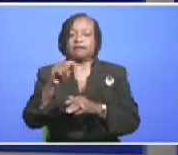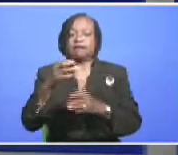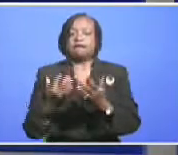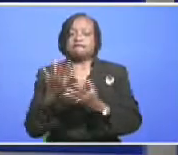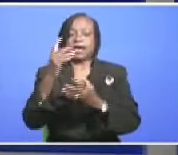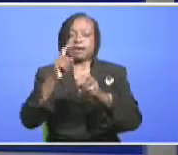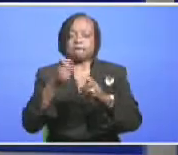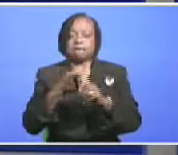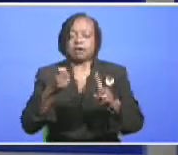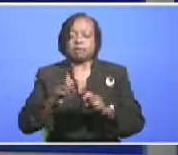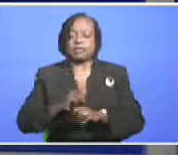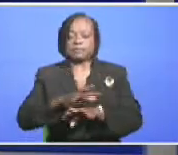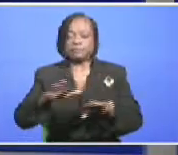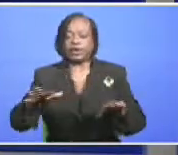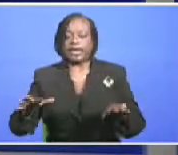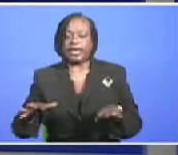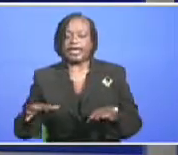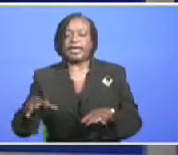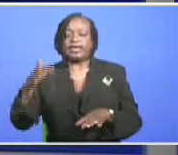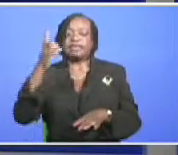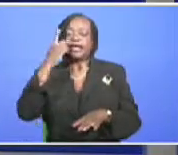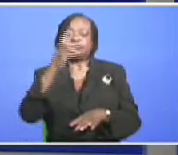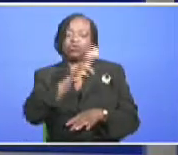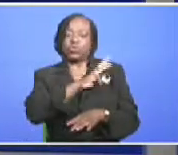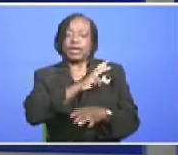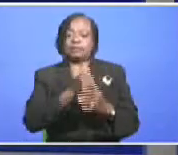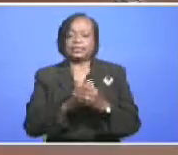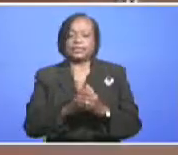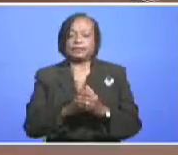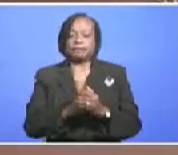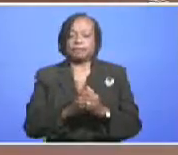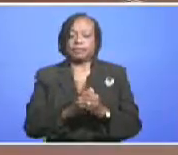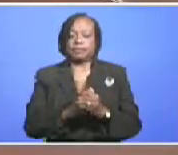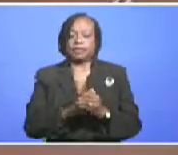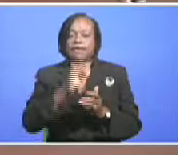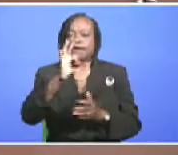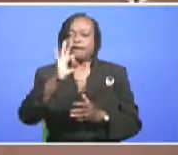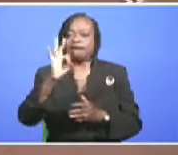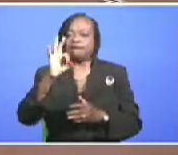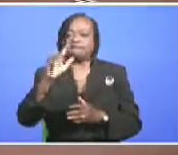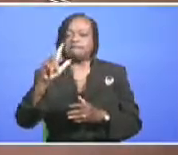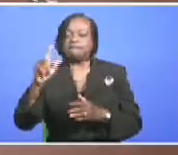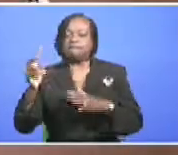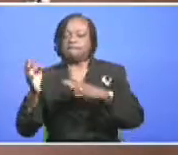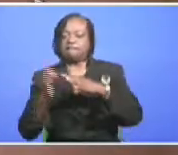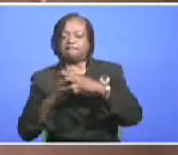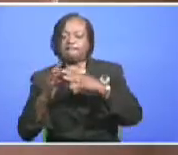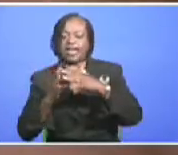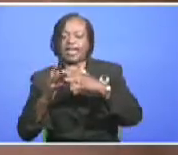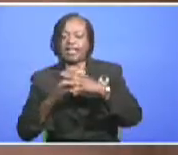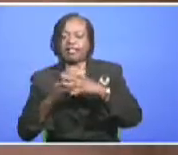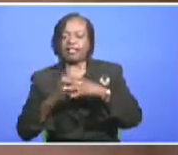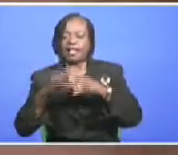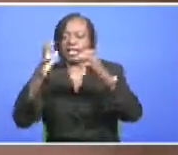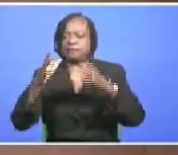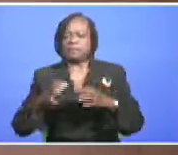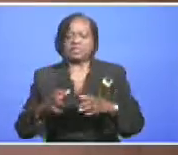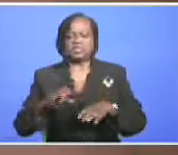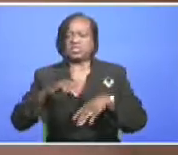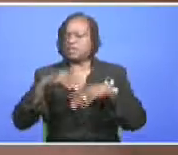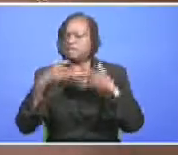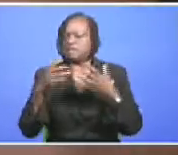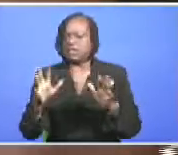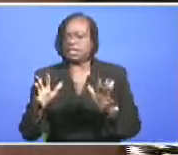Our DeAndre Williamson was at the scene. File cabinets totally gone. This was a horrific fire. It just